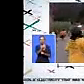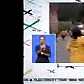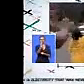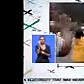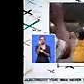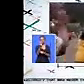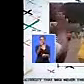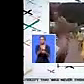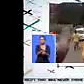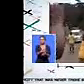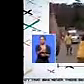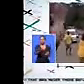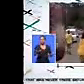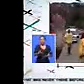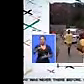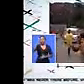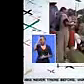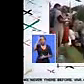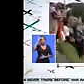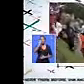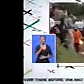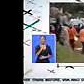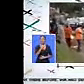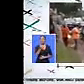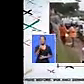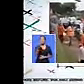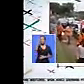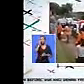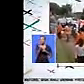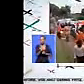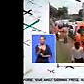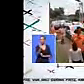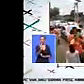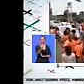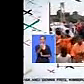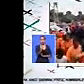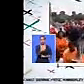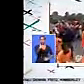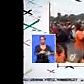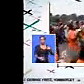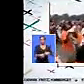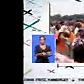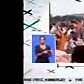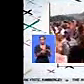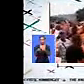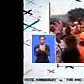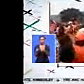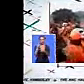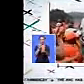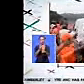party stronghold of Lamontville in KwaZulu-Natal. The police placed themselves between the two groups to prevent a